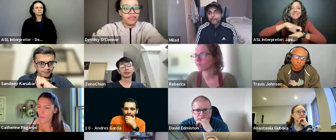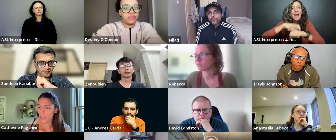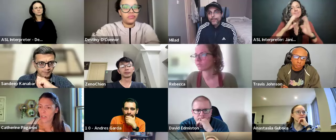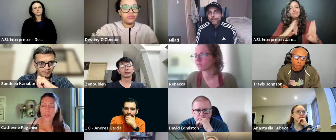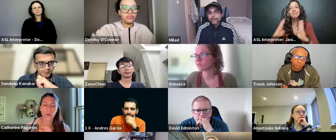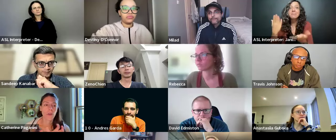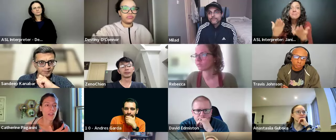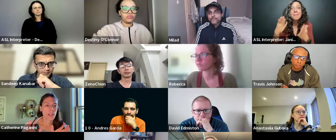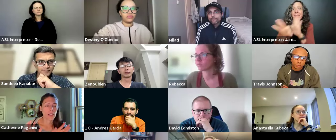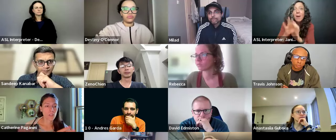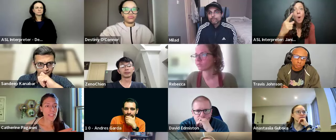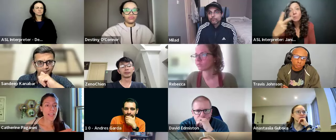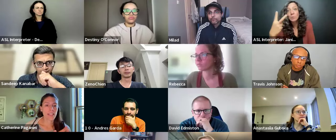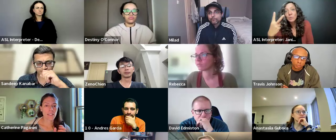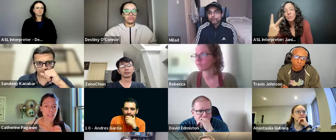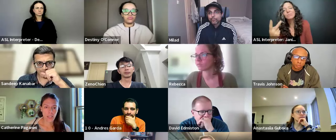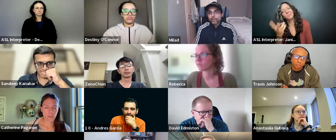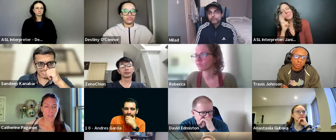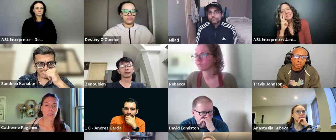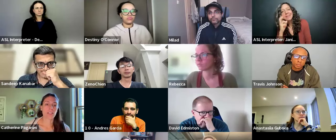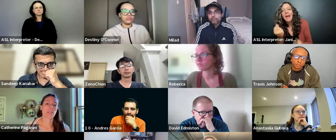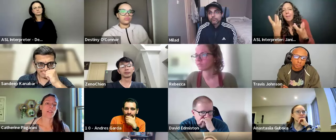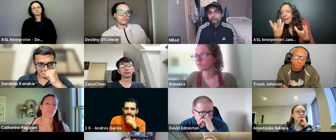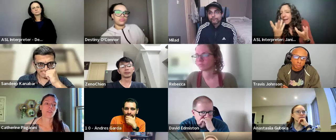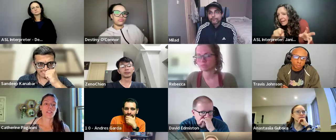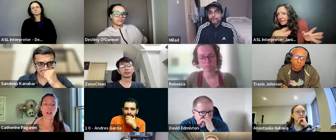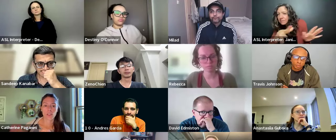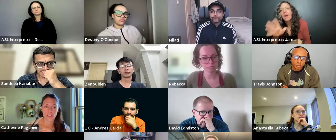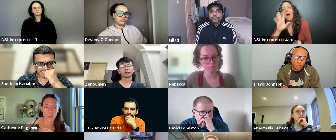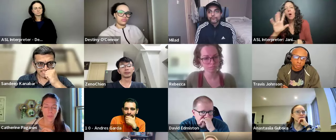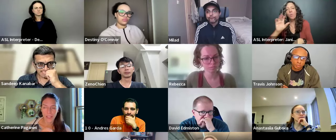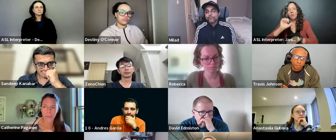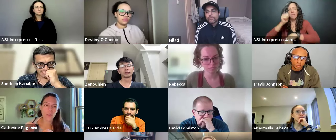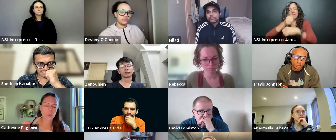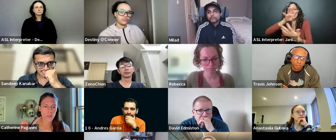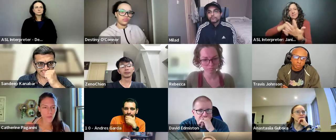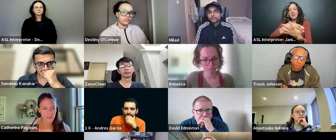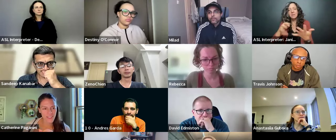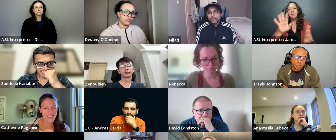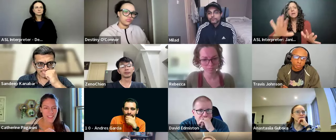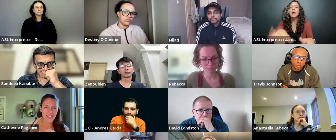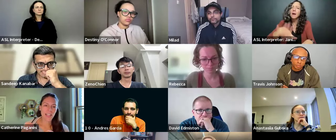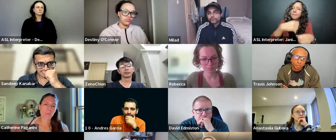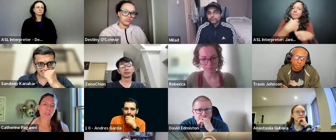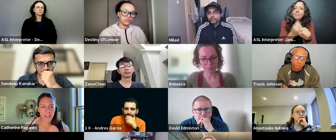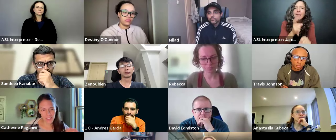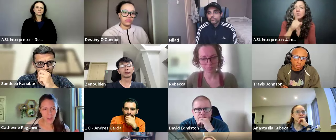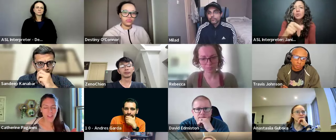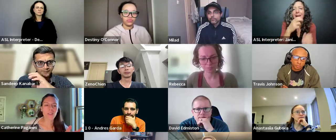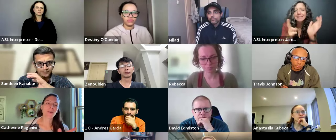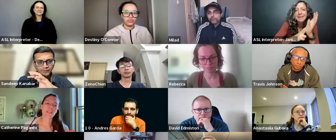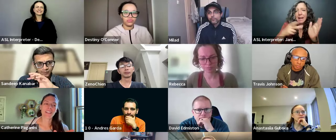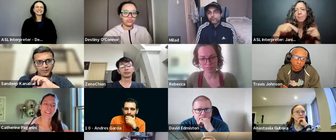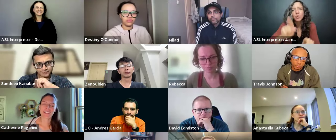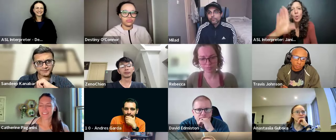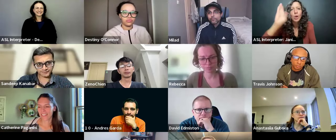many we are. So I'll create that, sign up for it. If there are any talks that you have, yeah, make sure you don't sign up when you have a